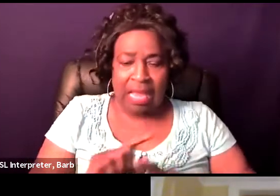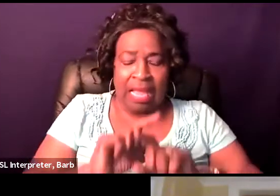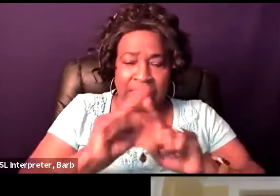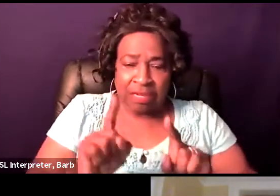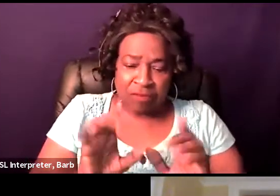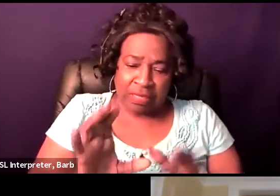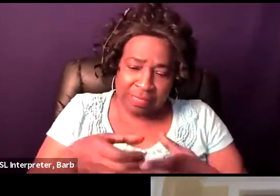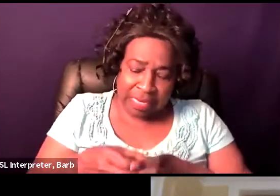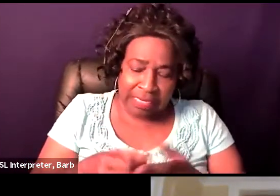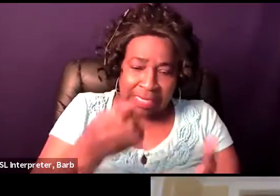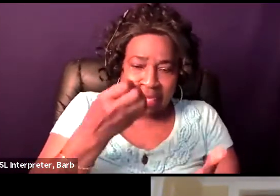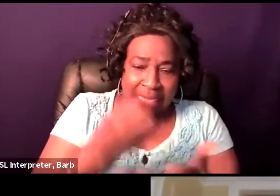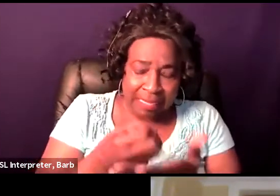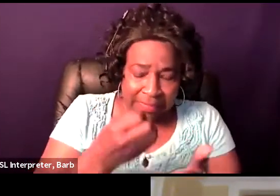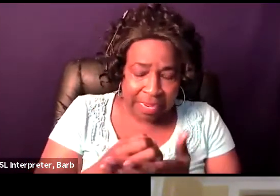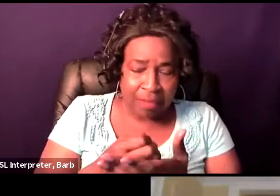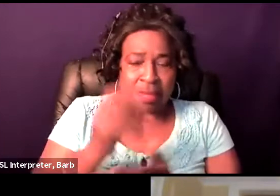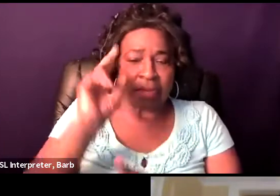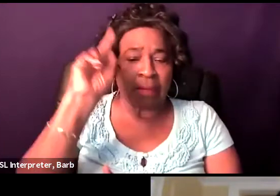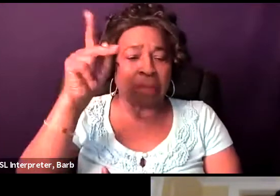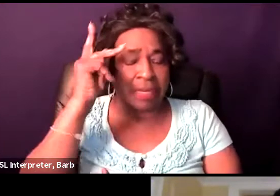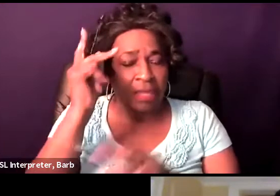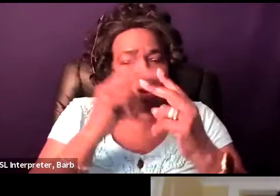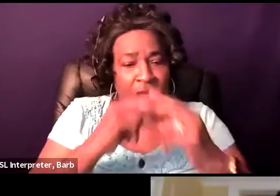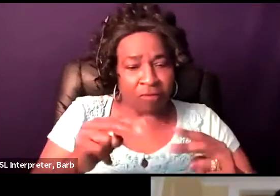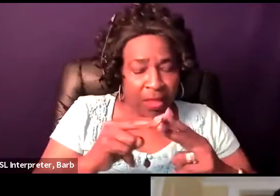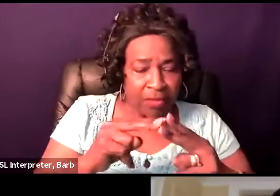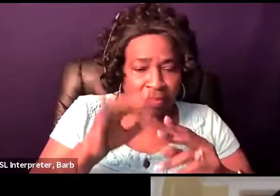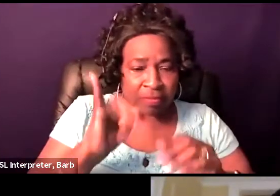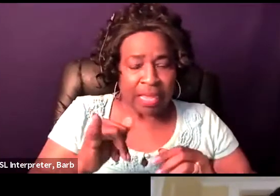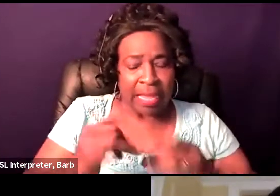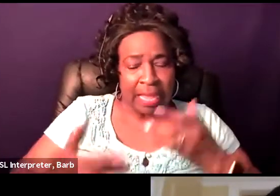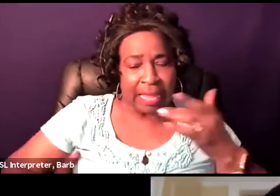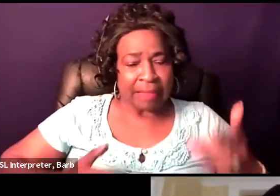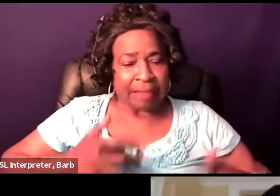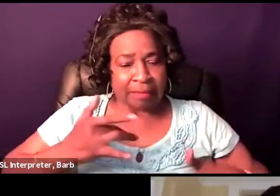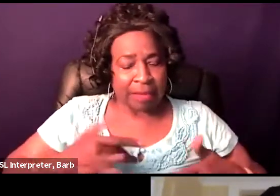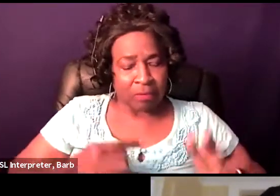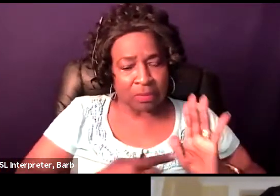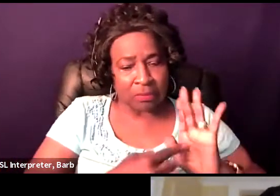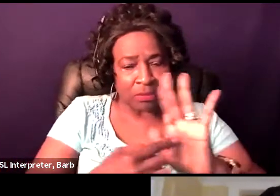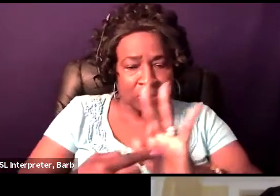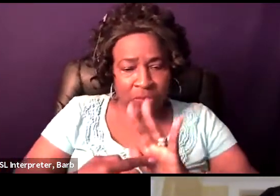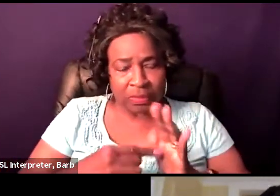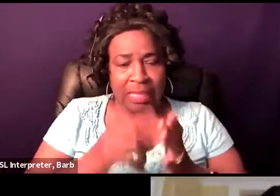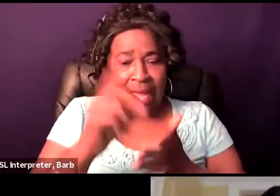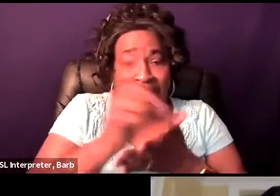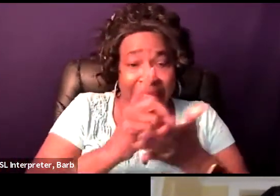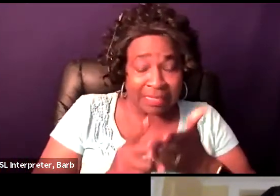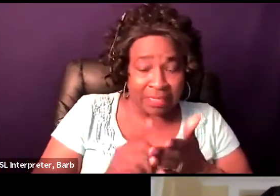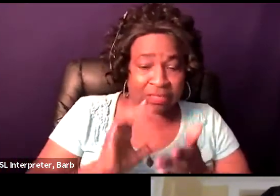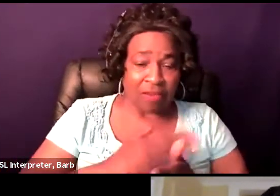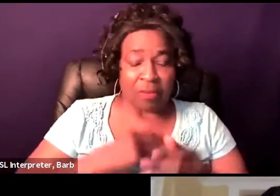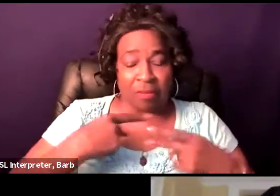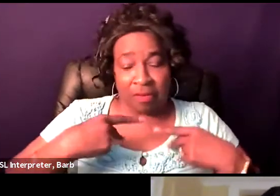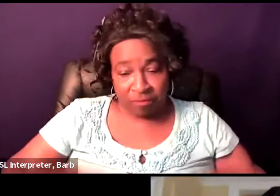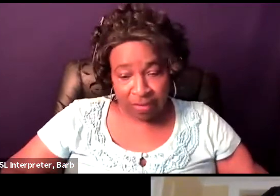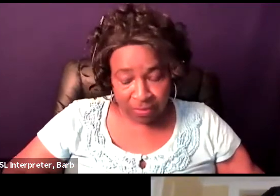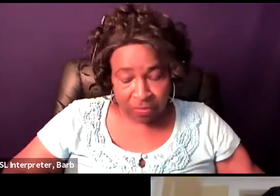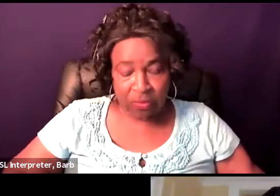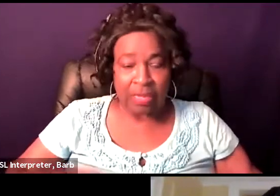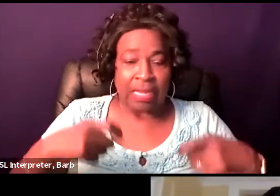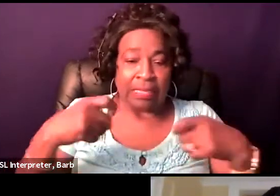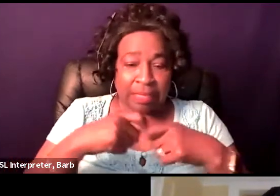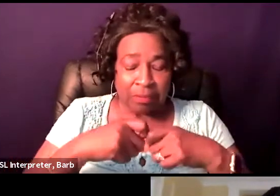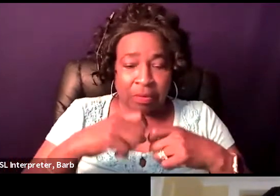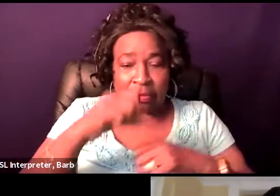political values that animate the design of our physical and digital infrastructures? And there